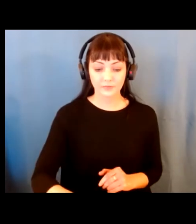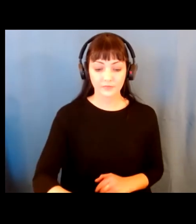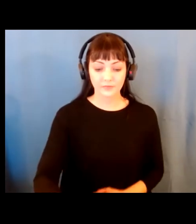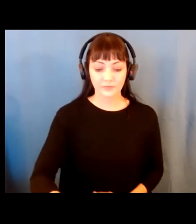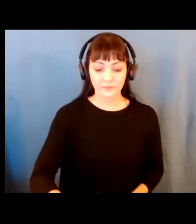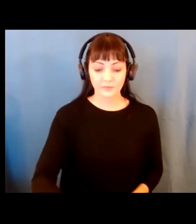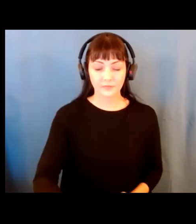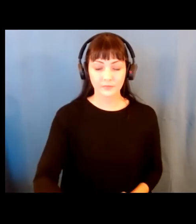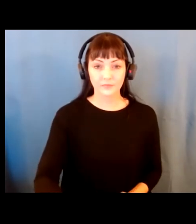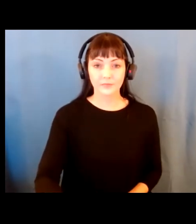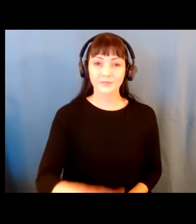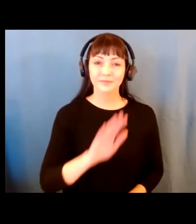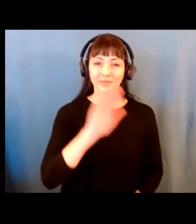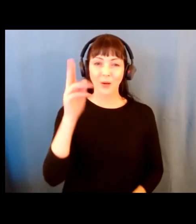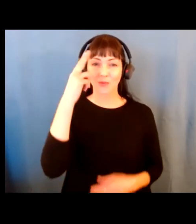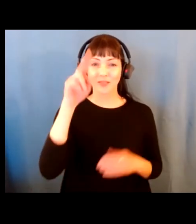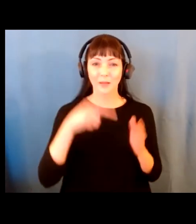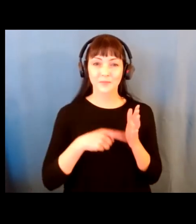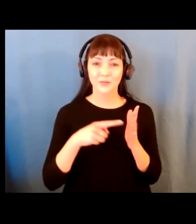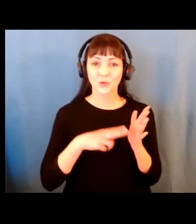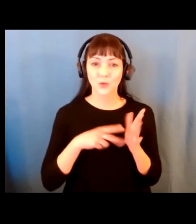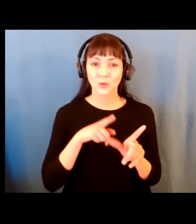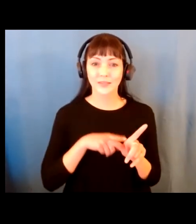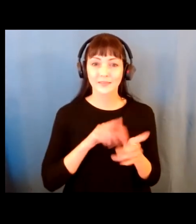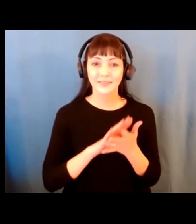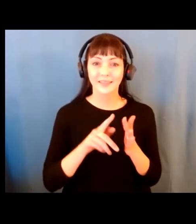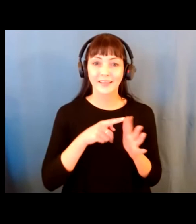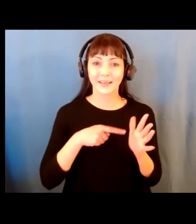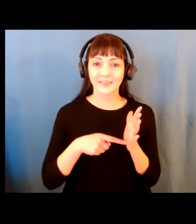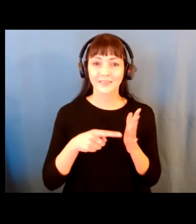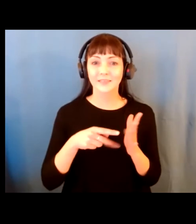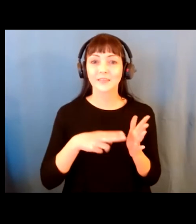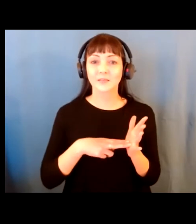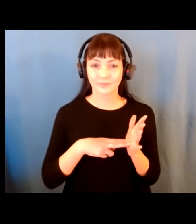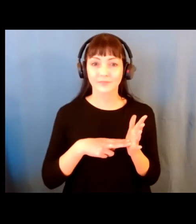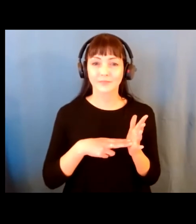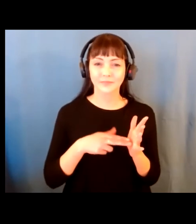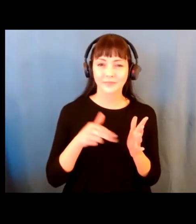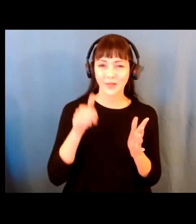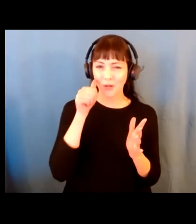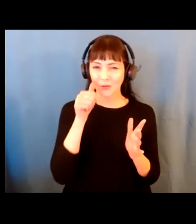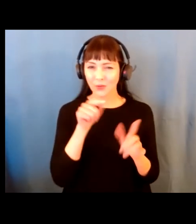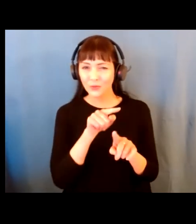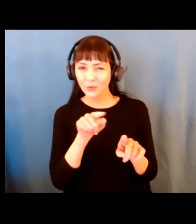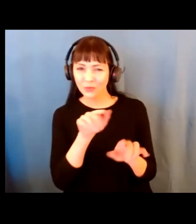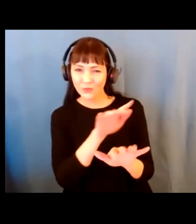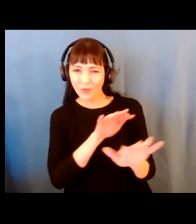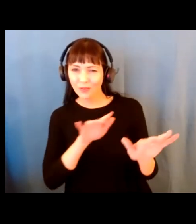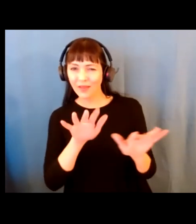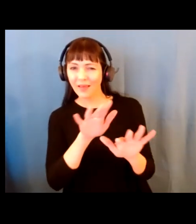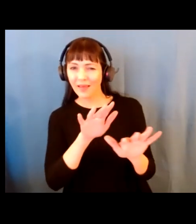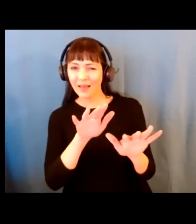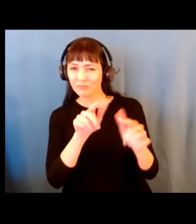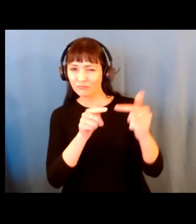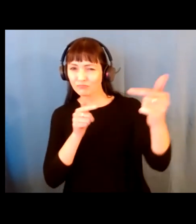Hello, I'm Tony Heaton, and I know you're out there somewhere as I sort of speak into the void. But